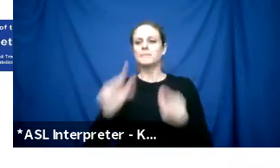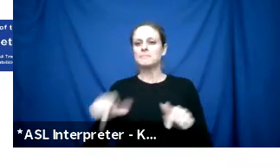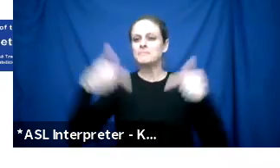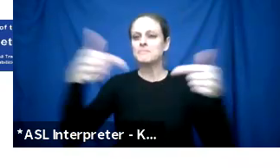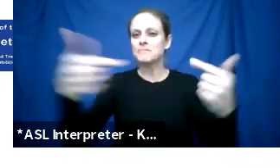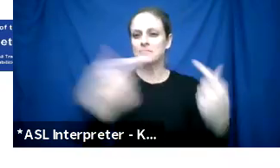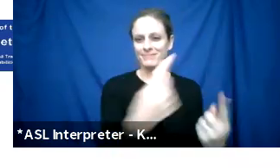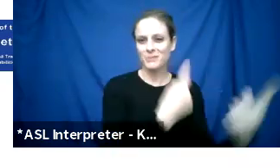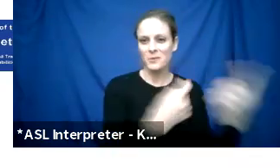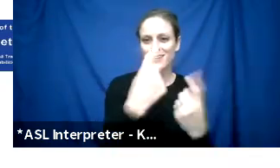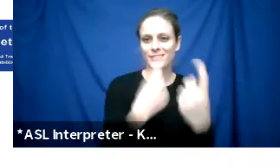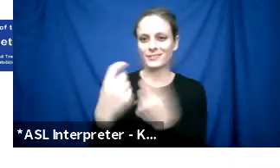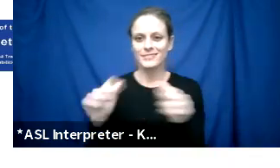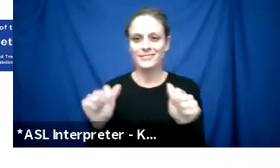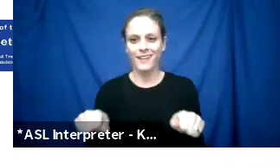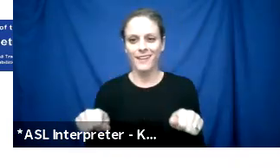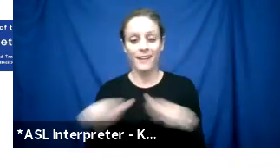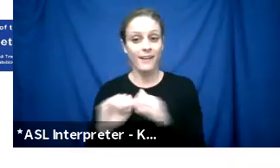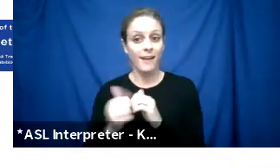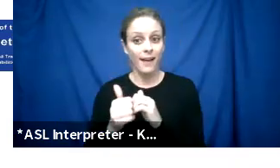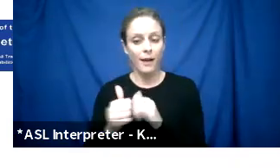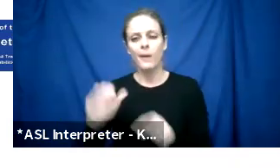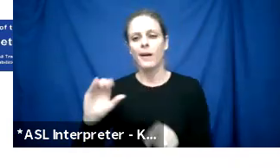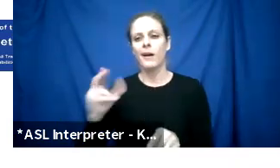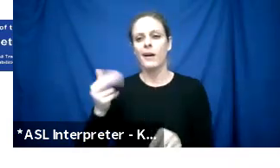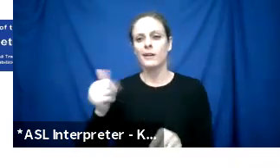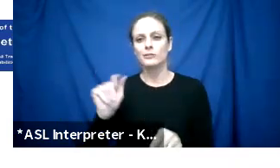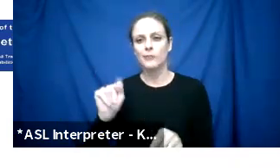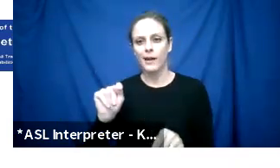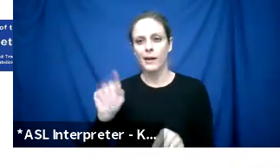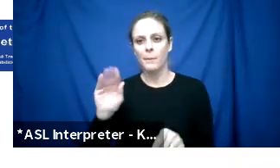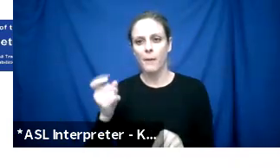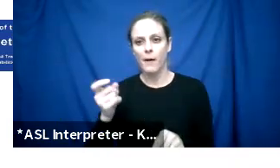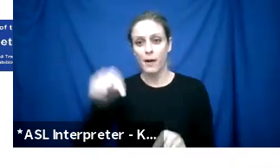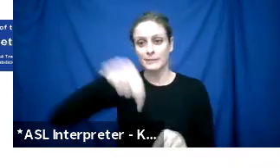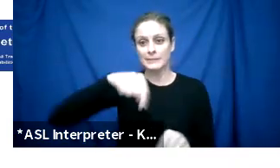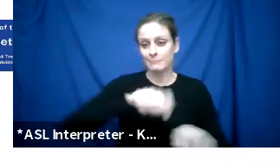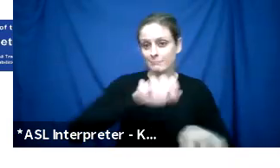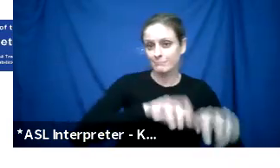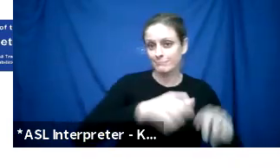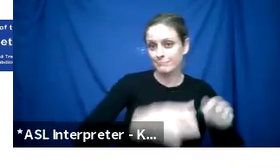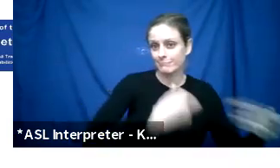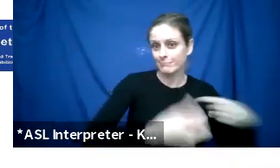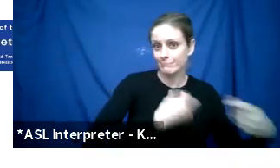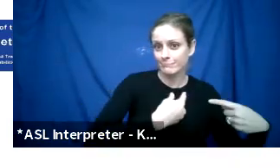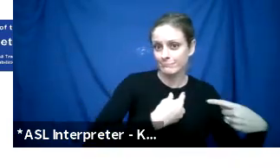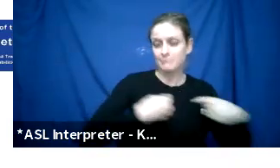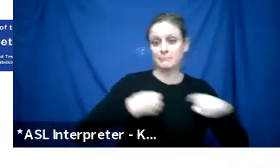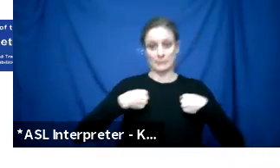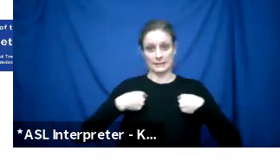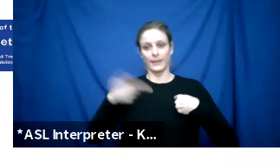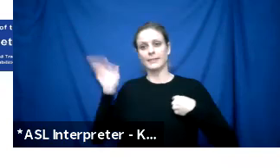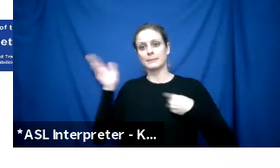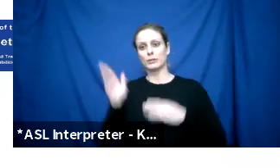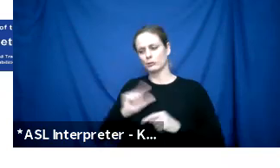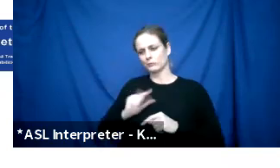questions. You may submit your questions using the chat area within the webinar platform, and the speakers and I will address them at the end of the